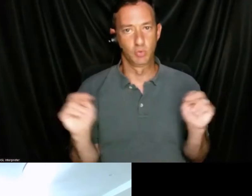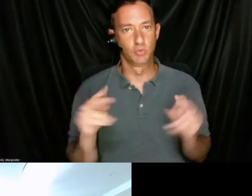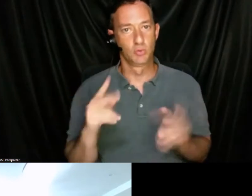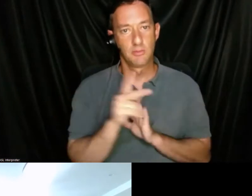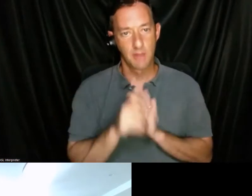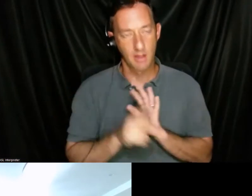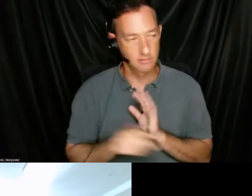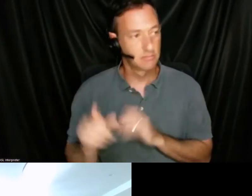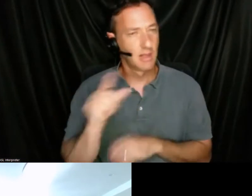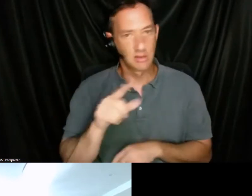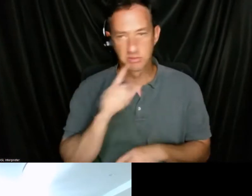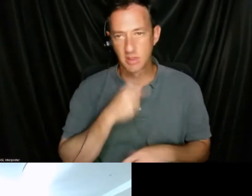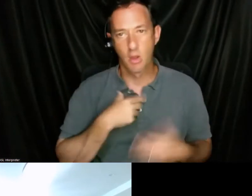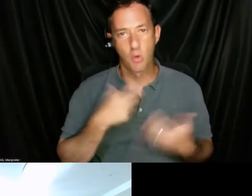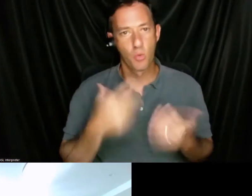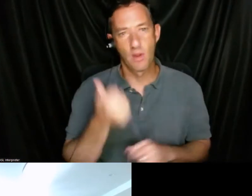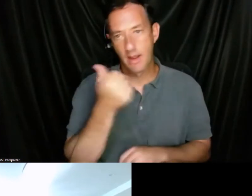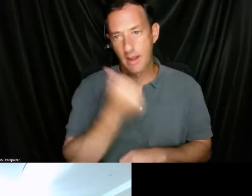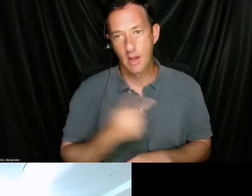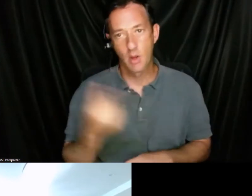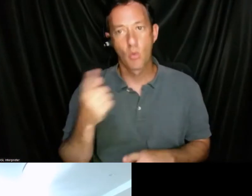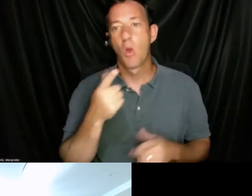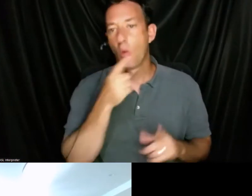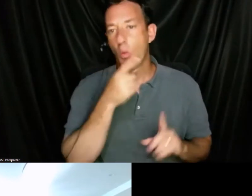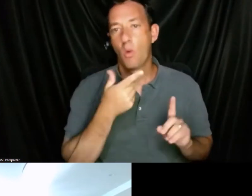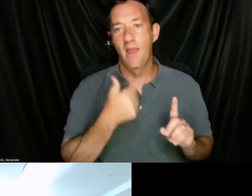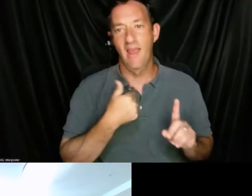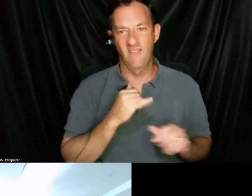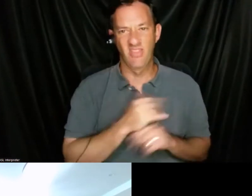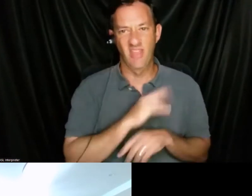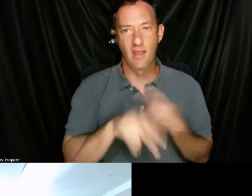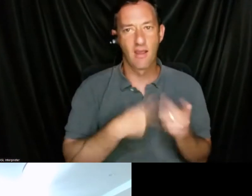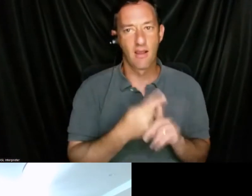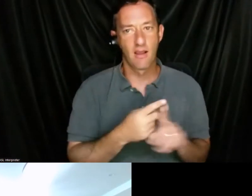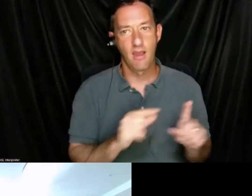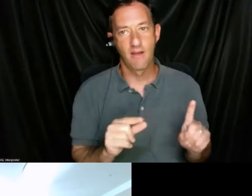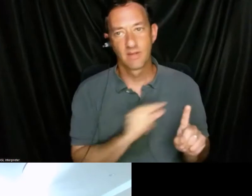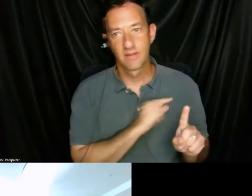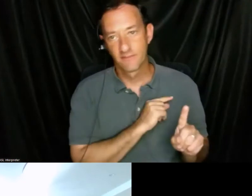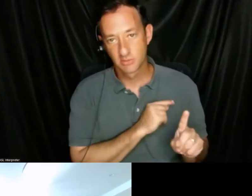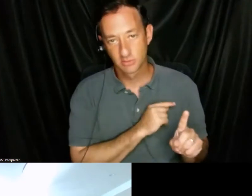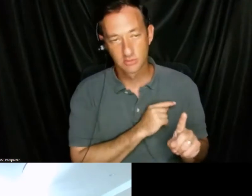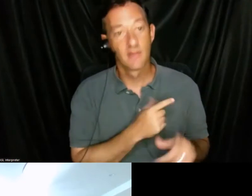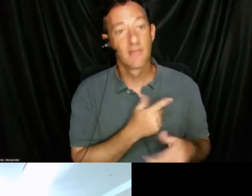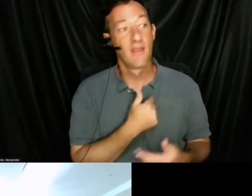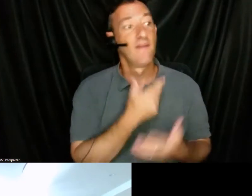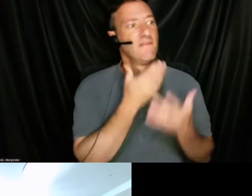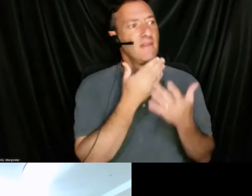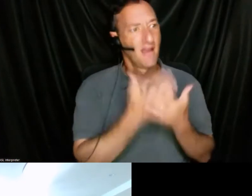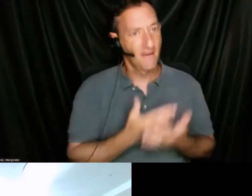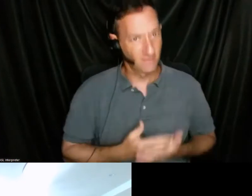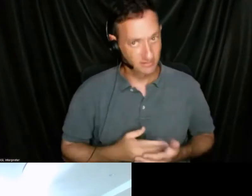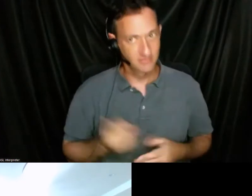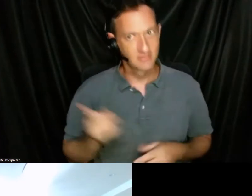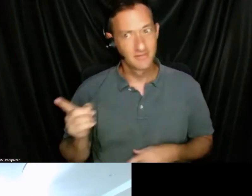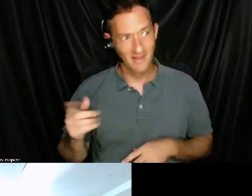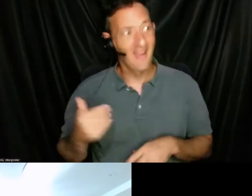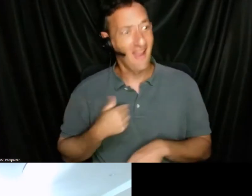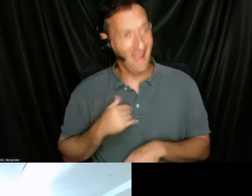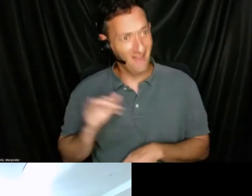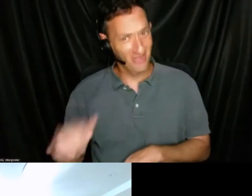don't want anyone with a certain conviction, and then there's evidence that individuals who have those convictions